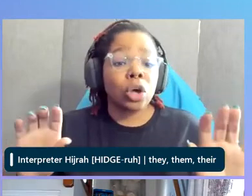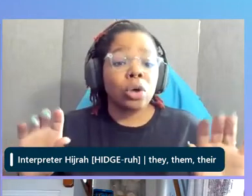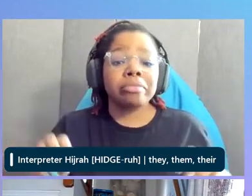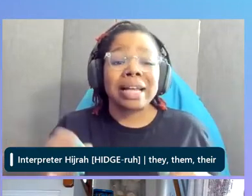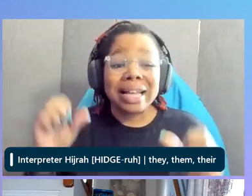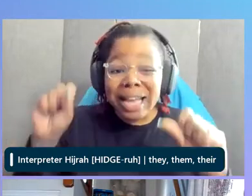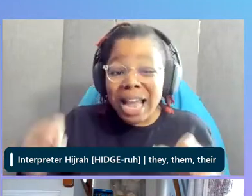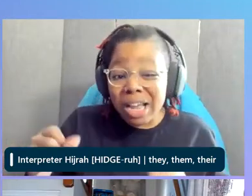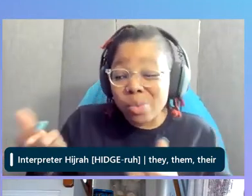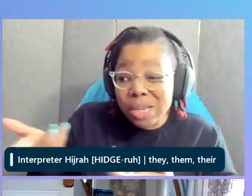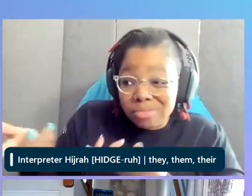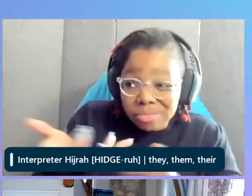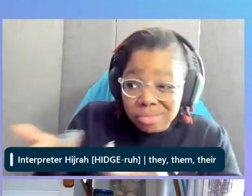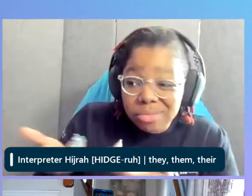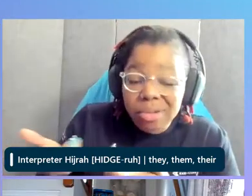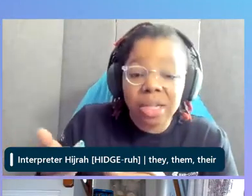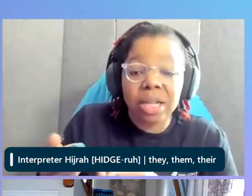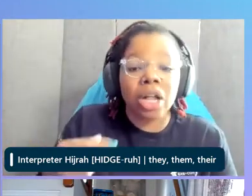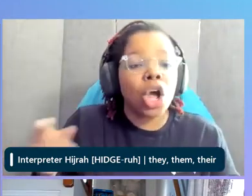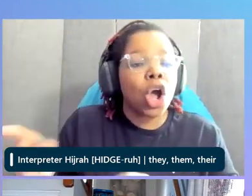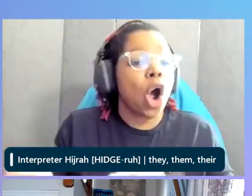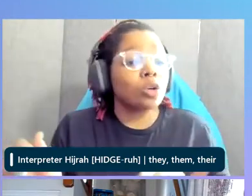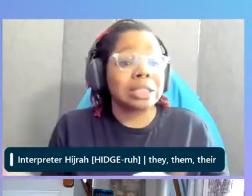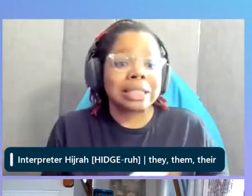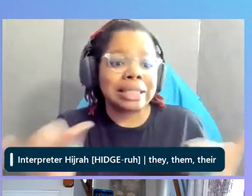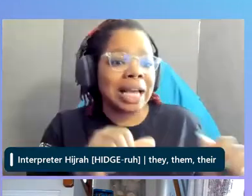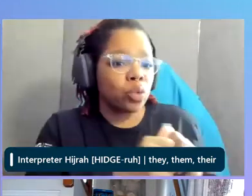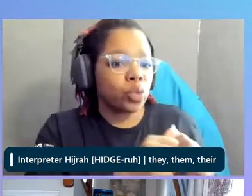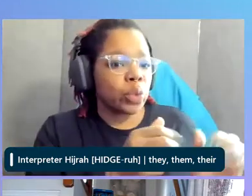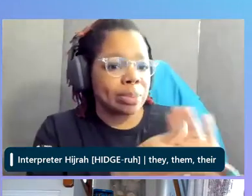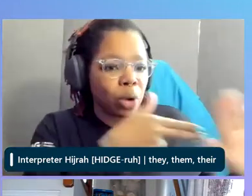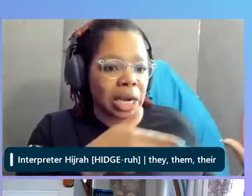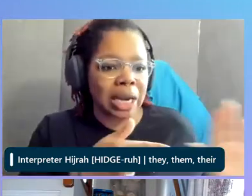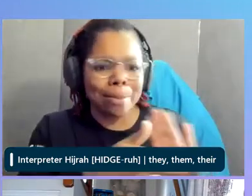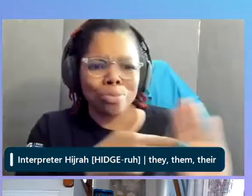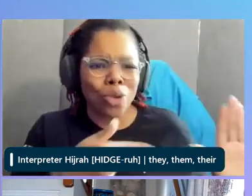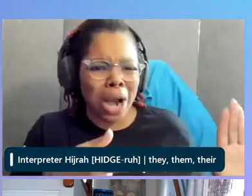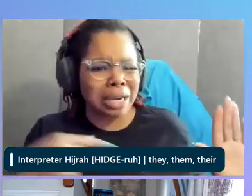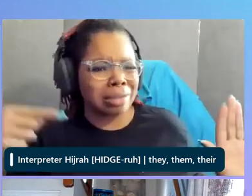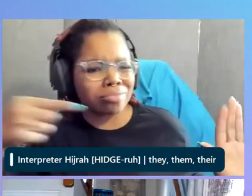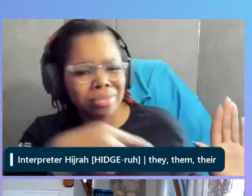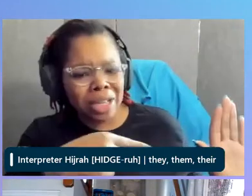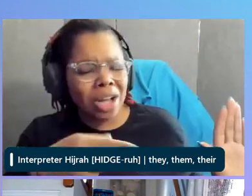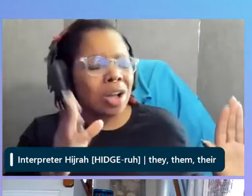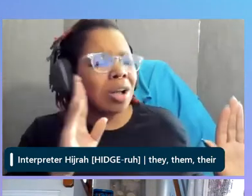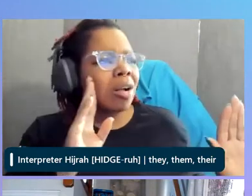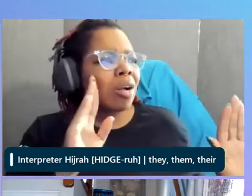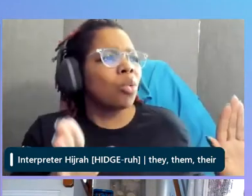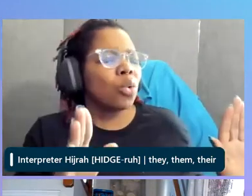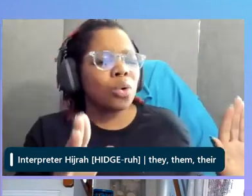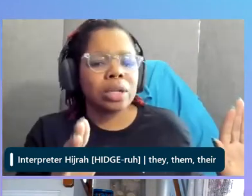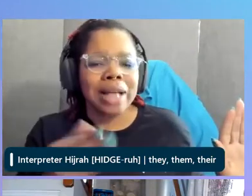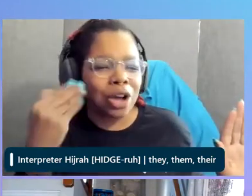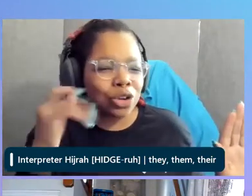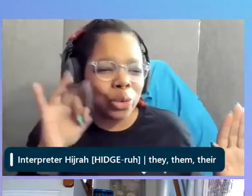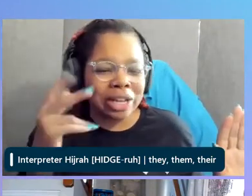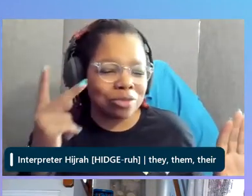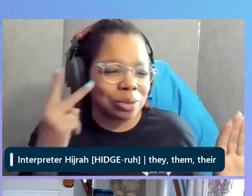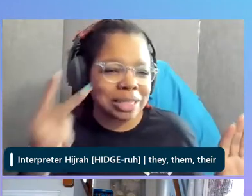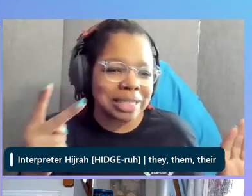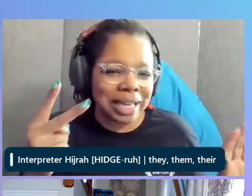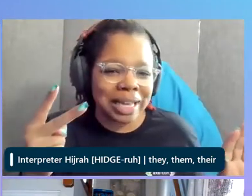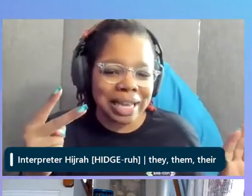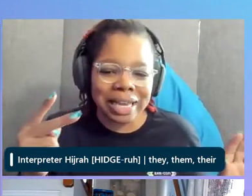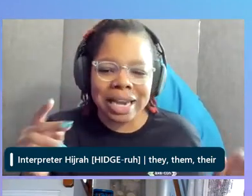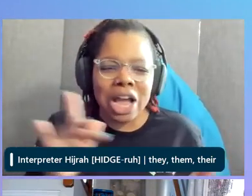halfway? Similarly, we could go to branding, right? So legal was angry at branding because branding would, I don't know if you've ever seen those